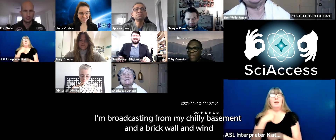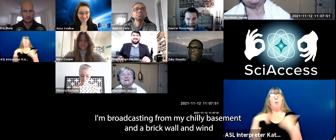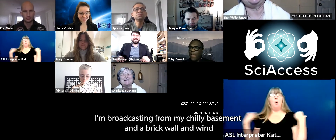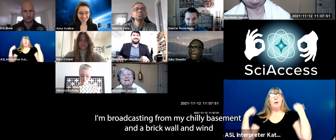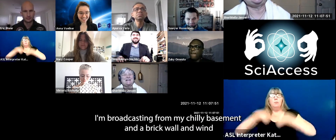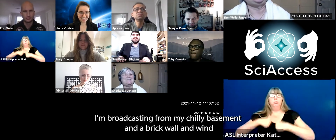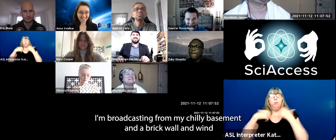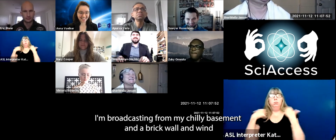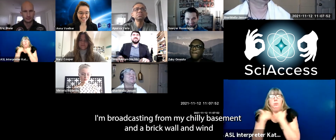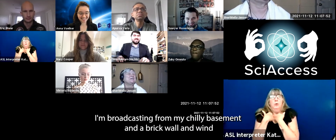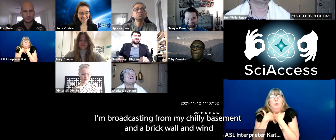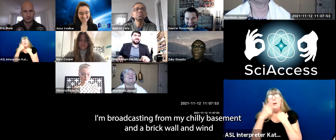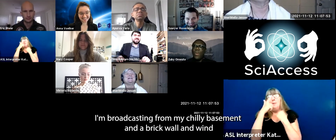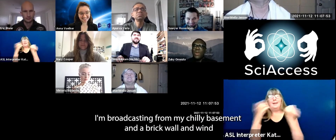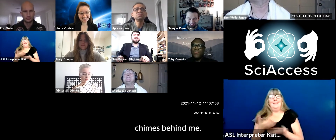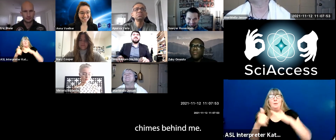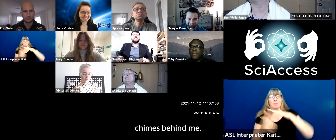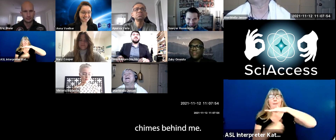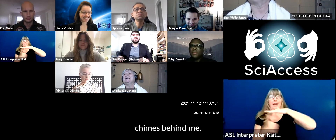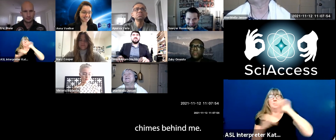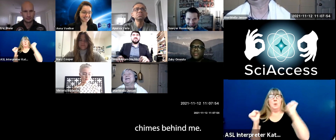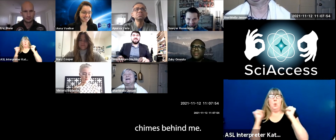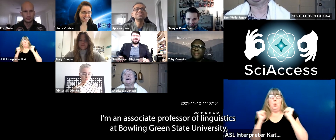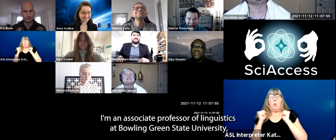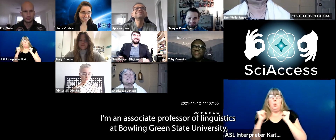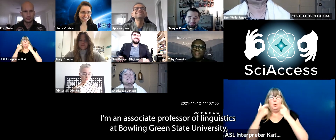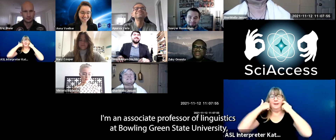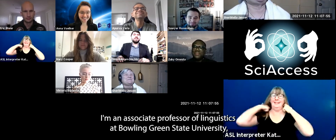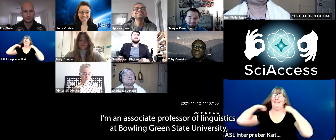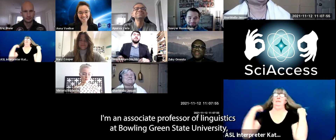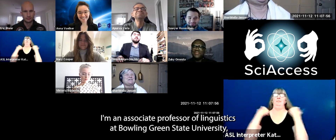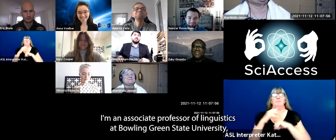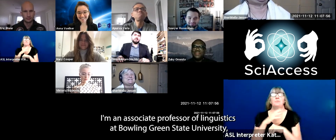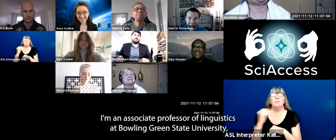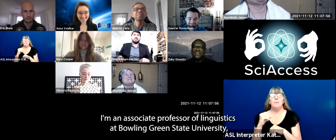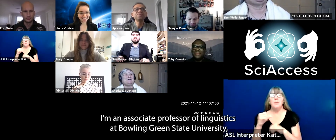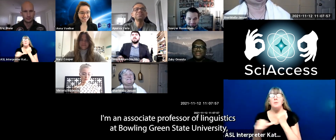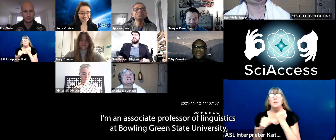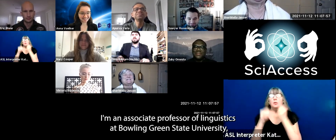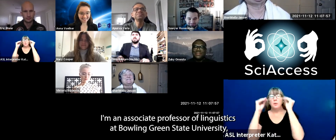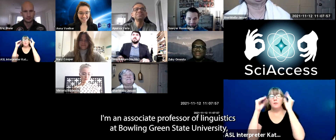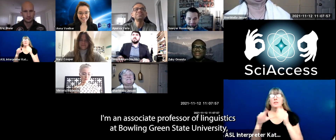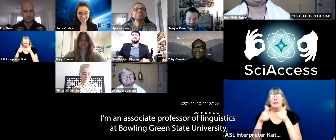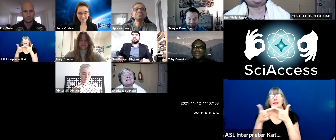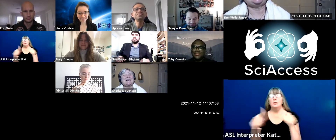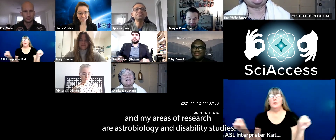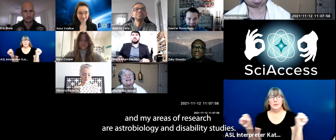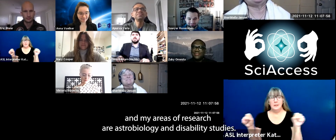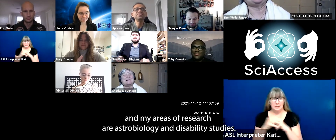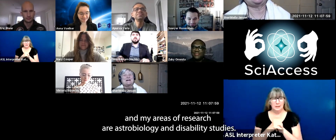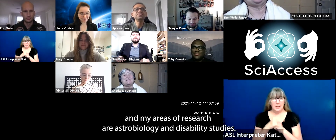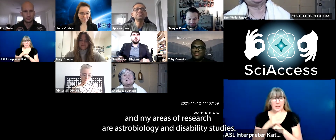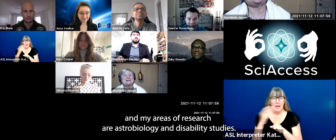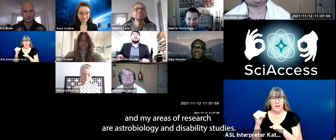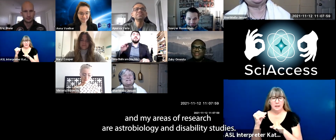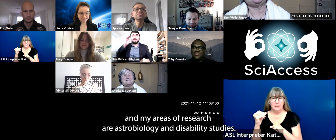chilly basement, and you can see a brick wall and wind chimes behind me. I'm an associate professor of linguistics at Bowling Green State University, and